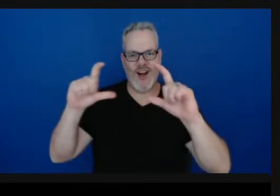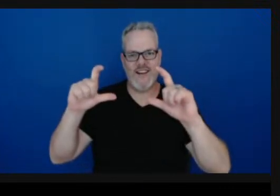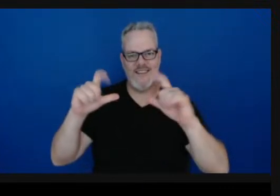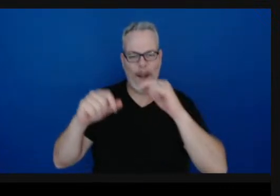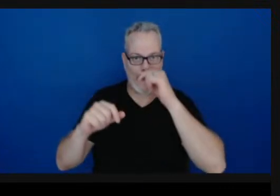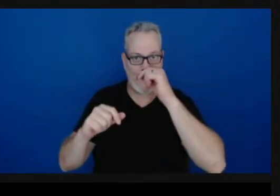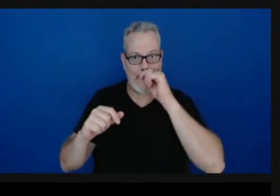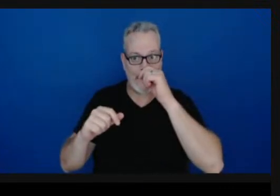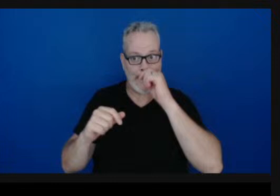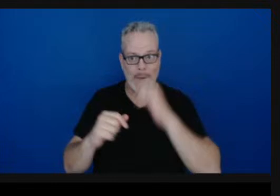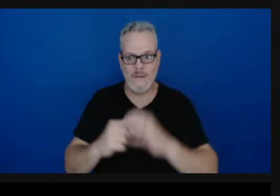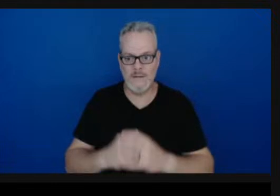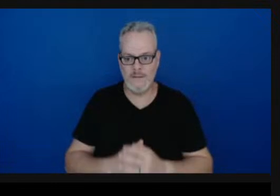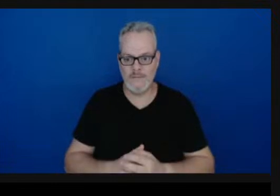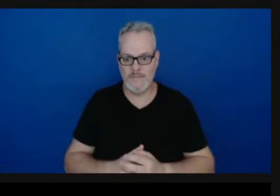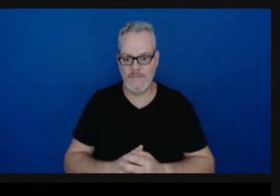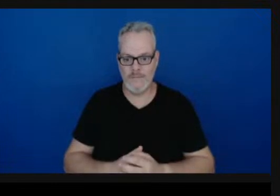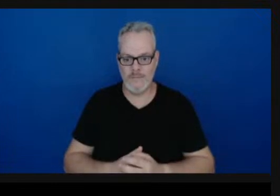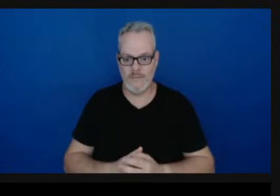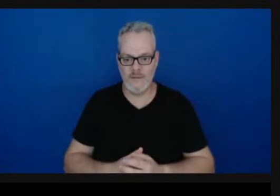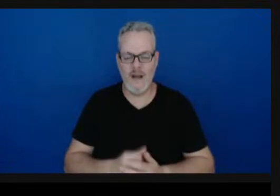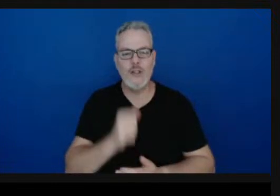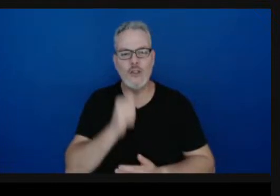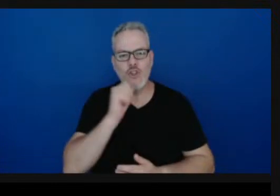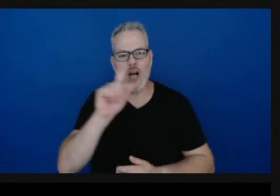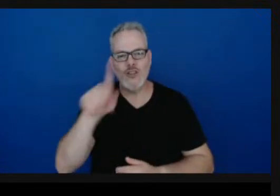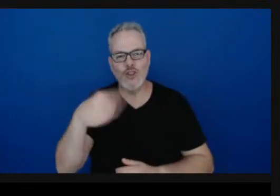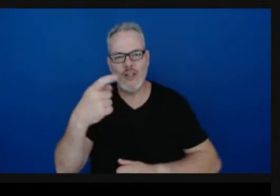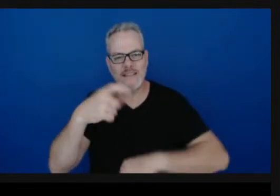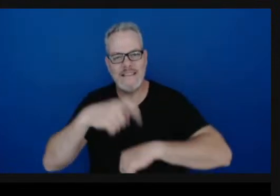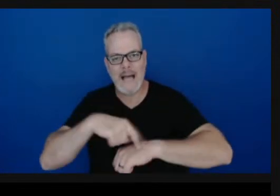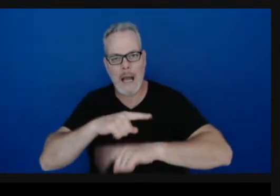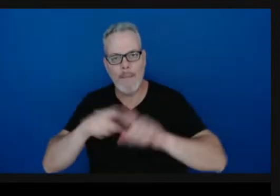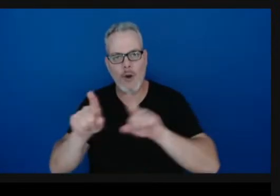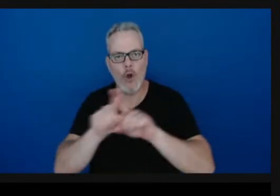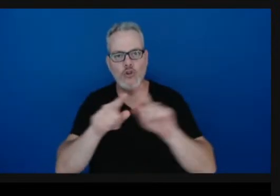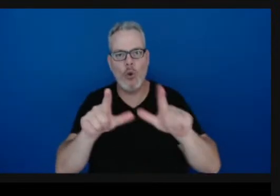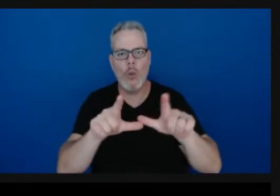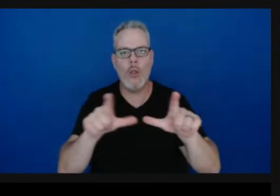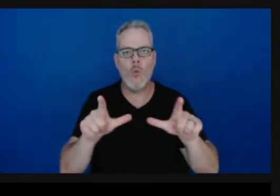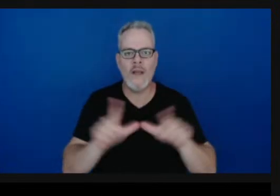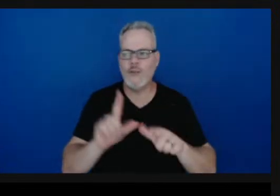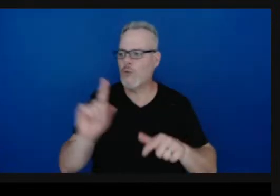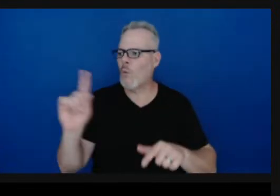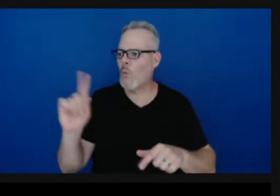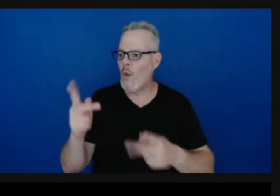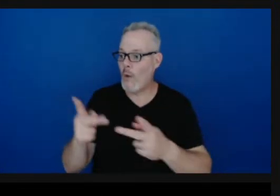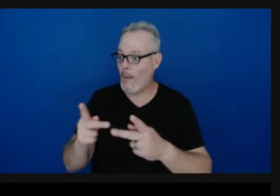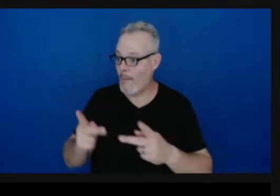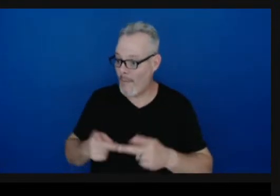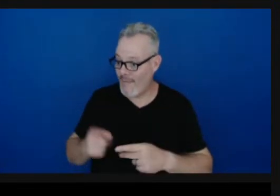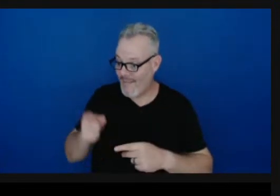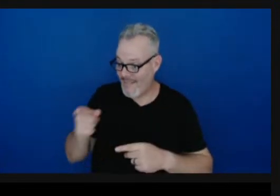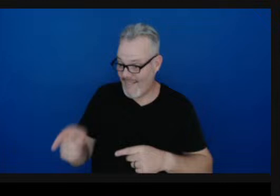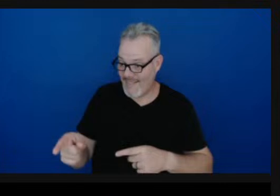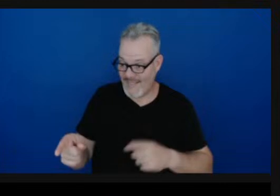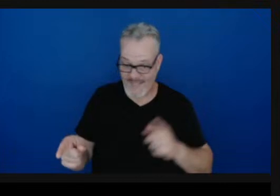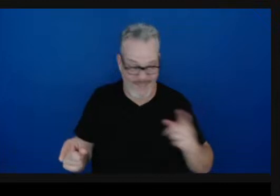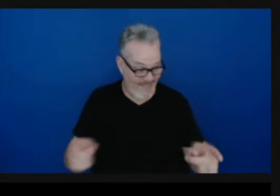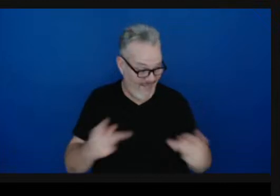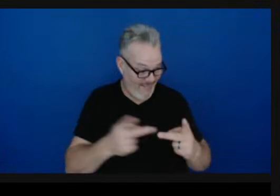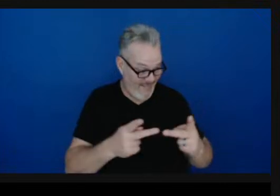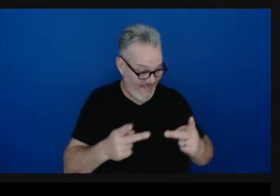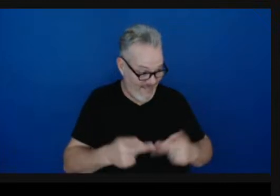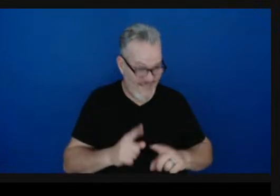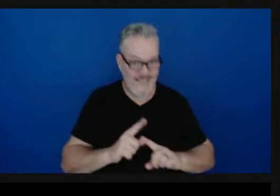So it's not just a matter of time, but also location. If it's in a different place within 3 months, then it's a different eruption also. So there's kind of that component.